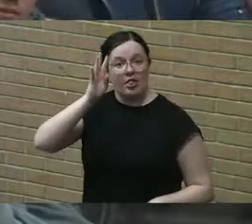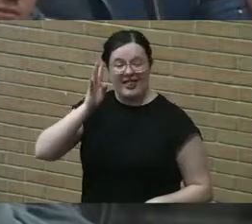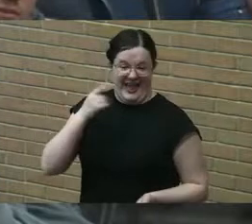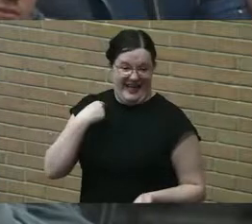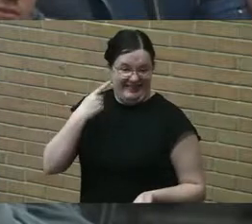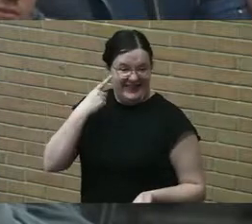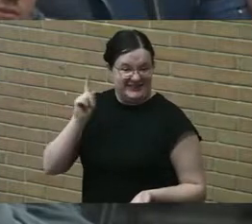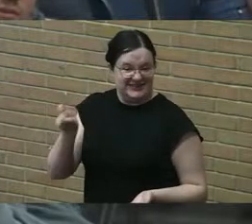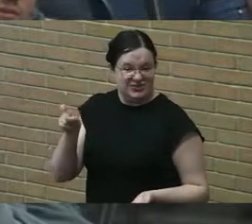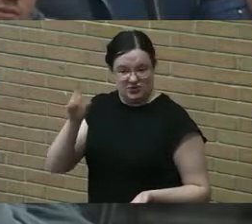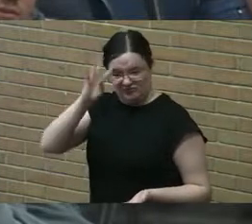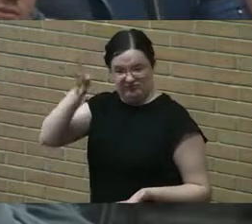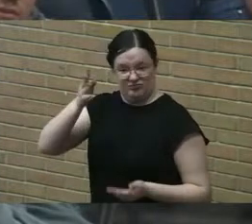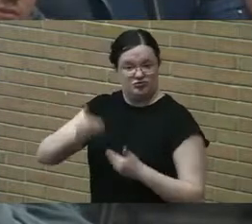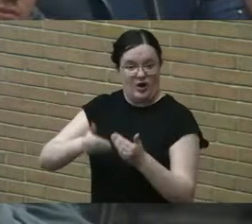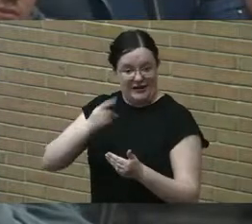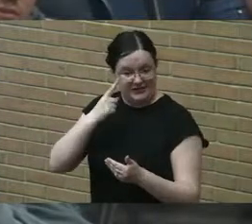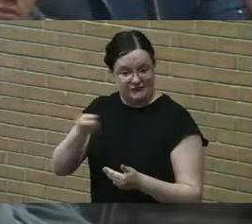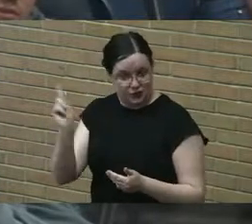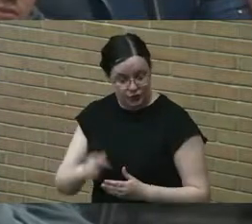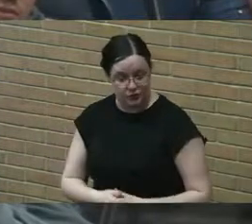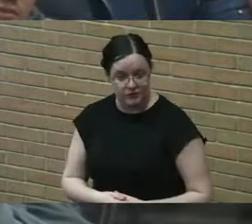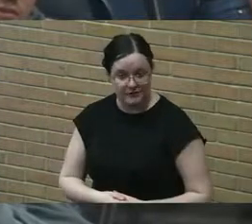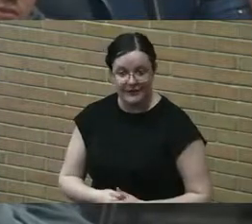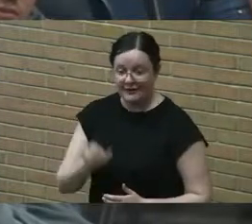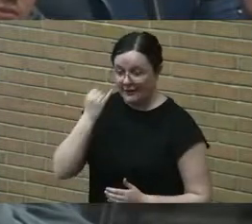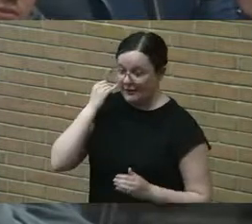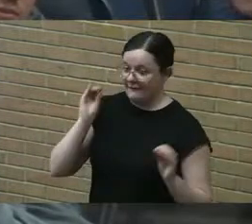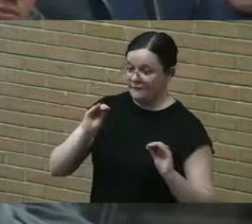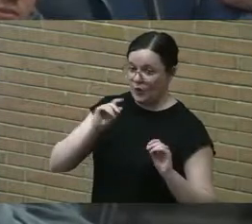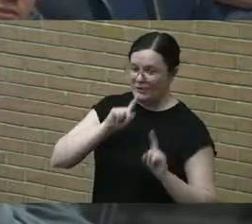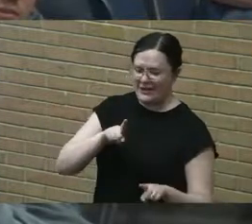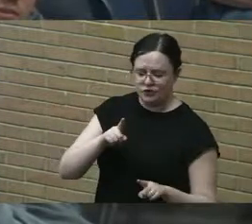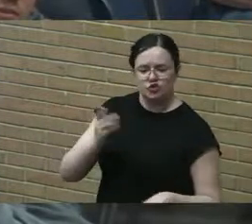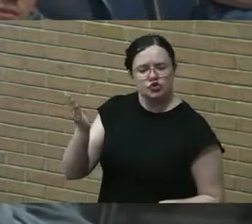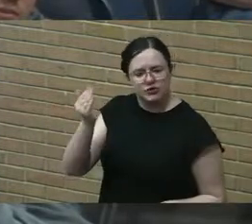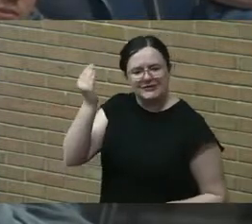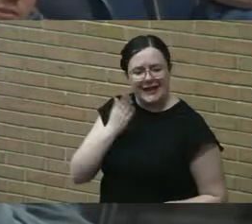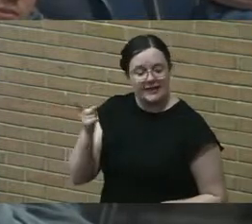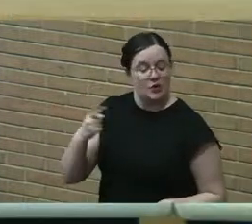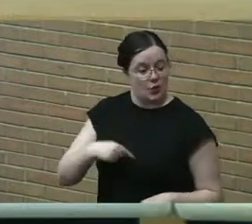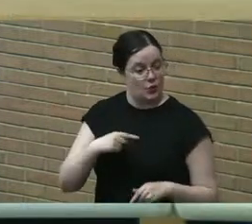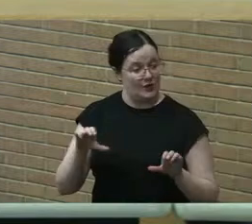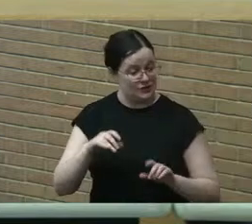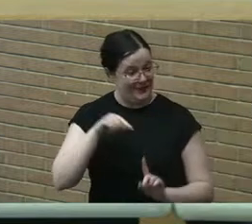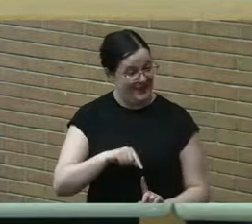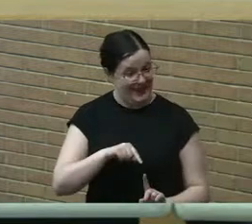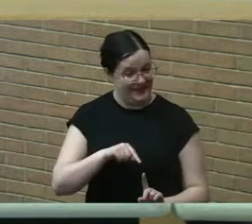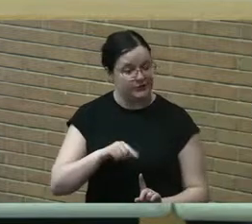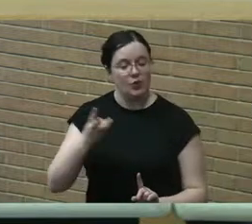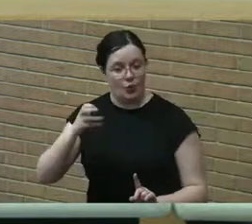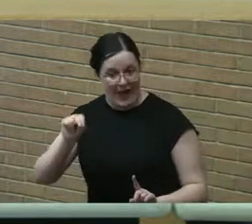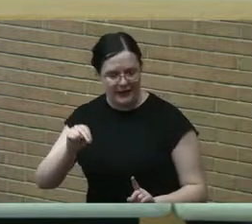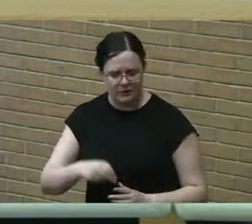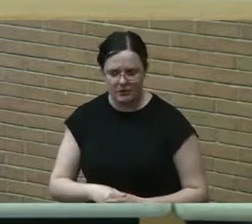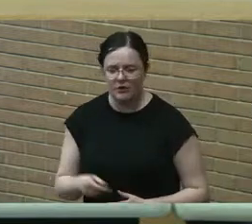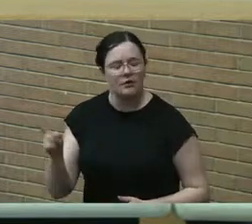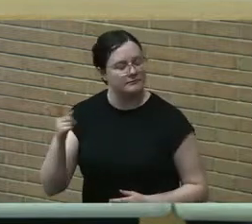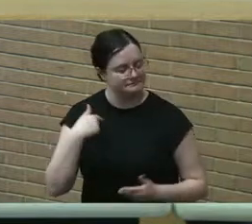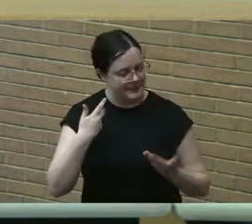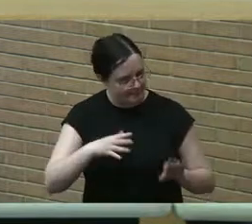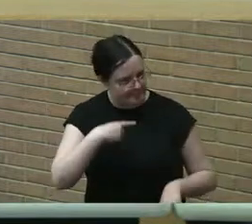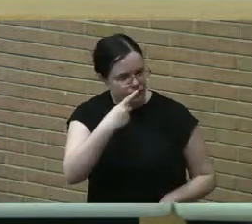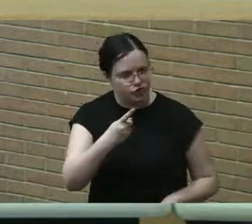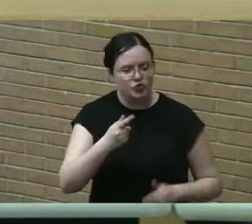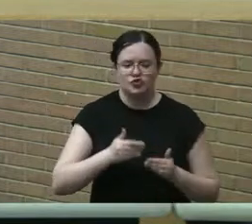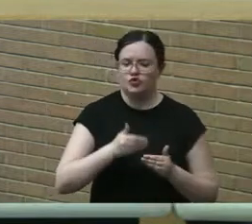to know what that is. If not an answer, here's what we're doing and when we'll do it. And I've told you the next steps. I've told